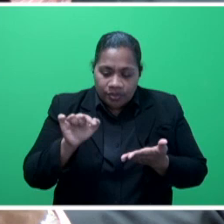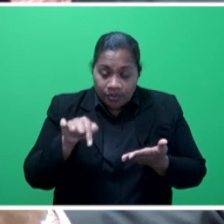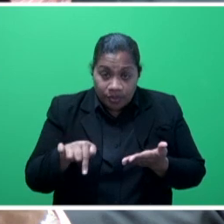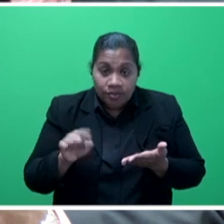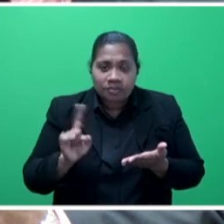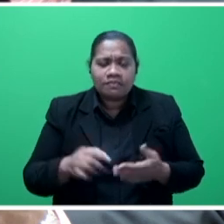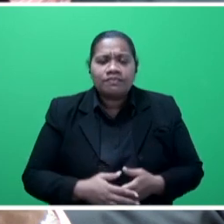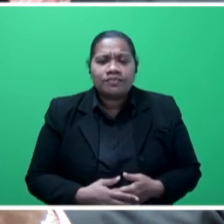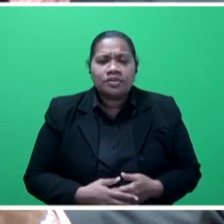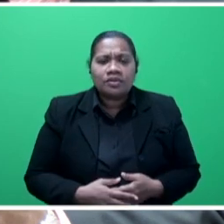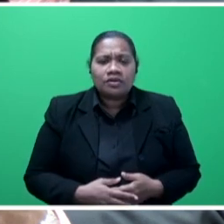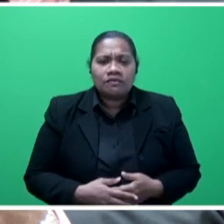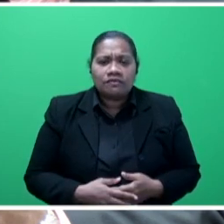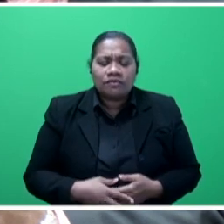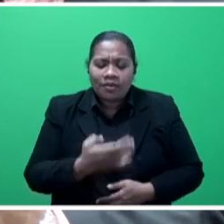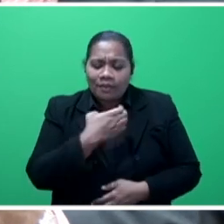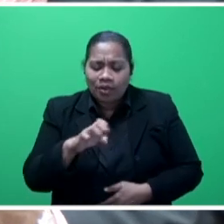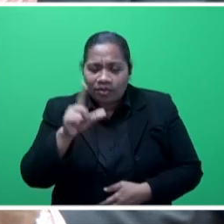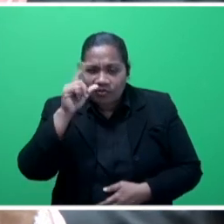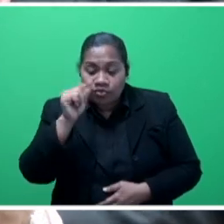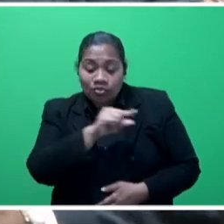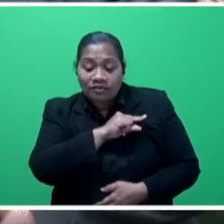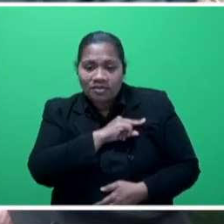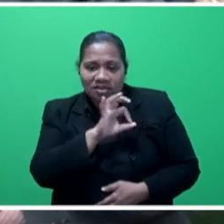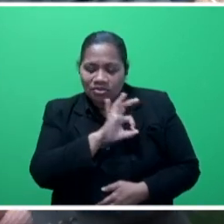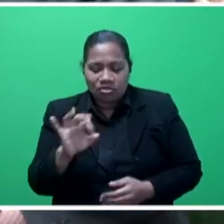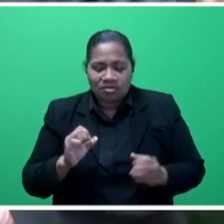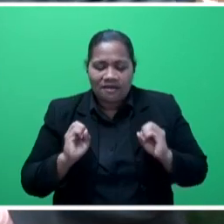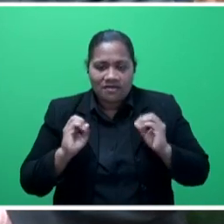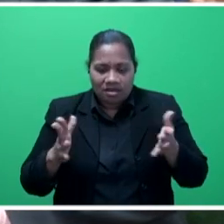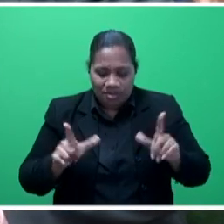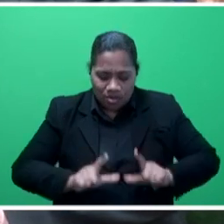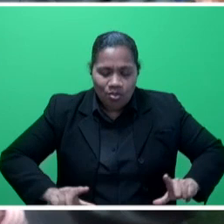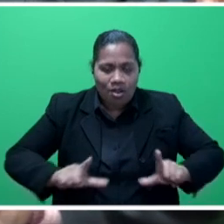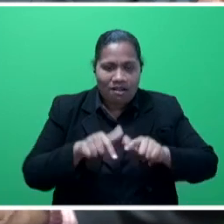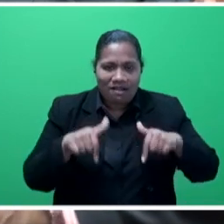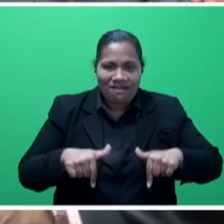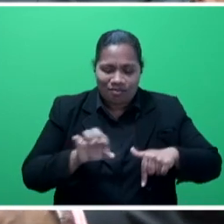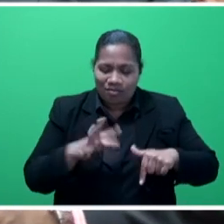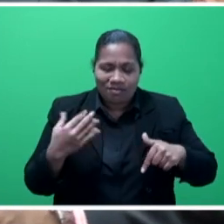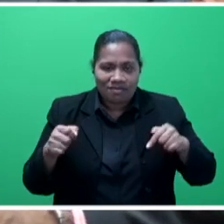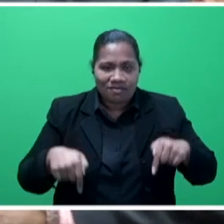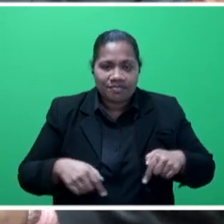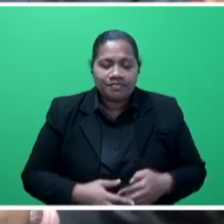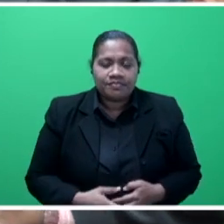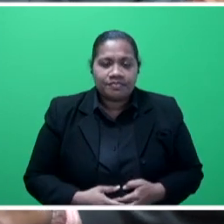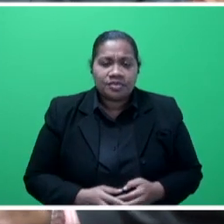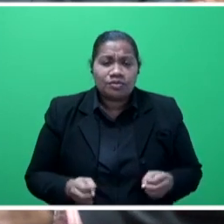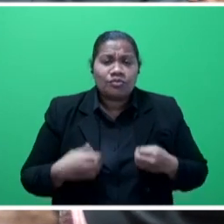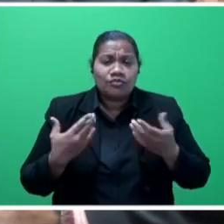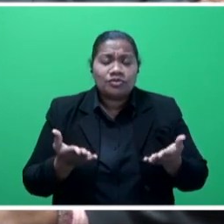through qualifications that are not available locally. Mr. Speaker, sir, the provision of grants to achieve